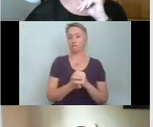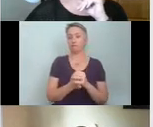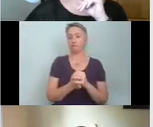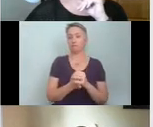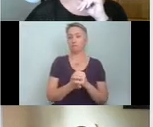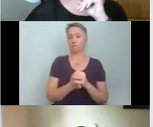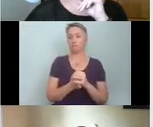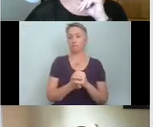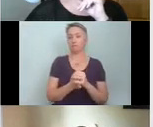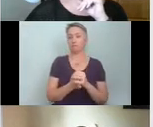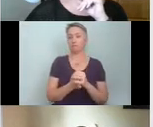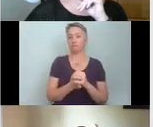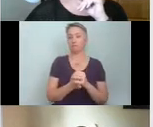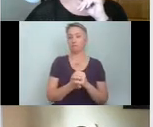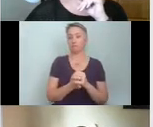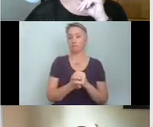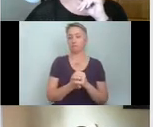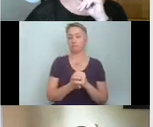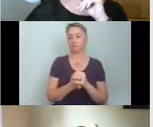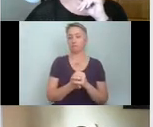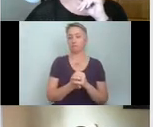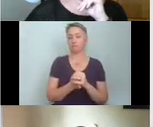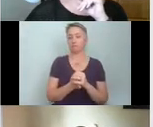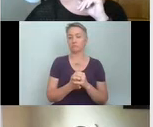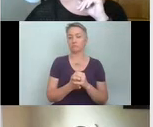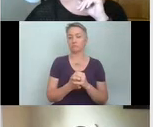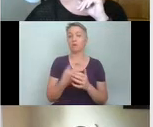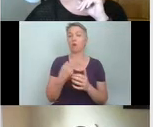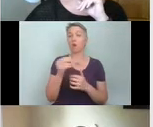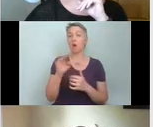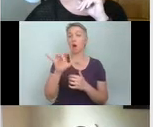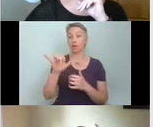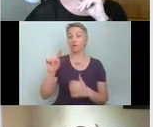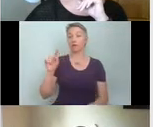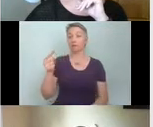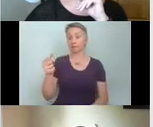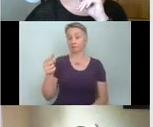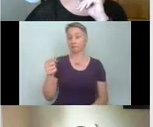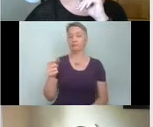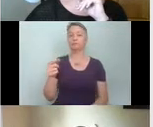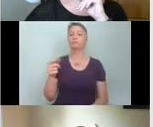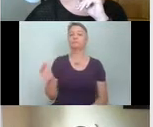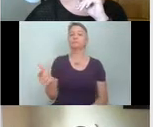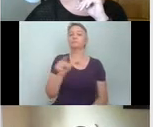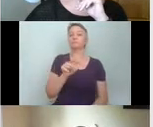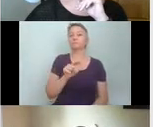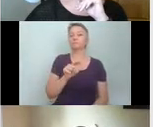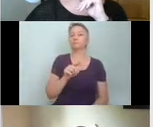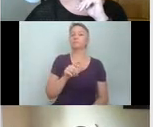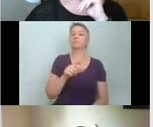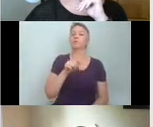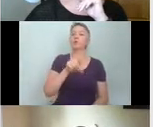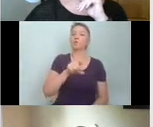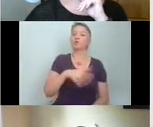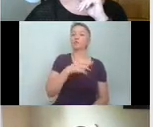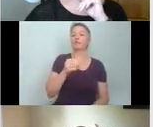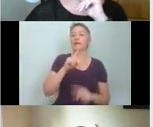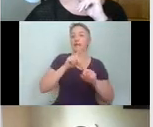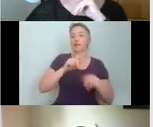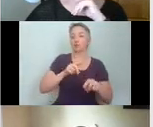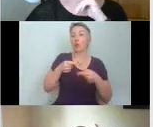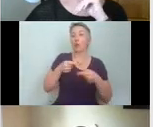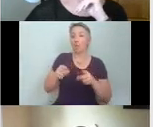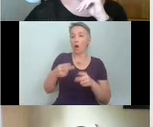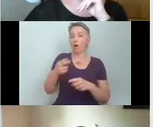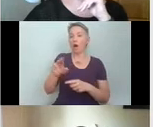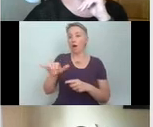talking about today. So Holly's gonna speak to us, then we're gonna do some Q&A while Holly is still with us, then